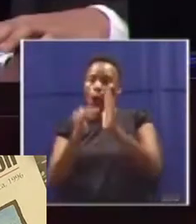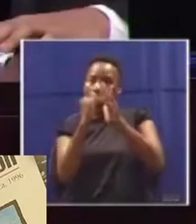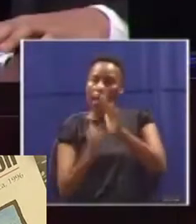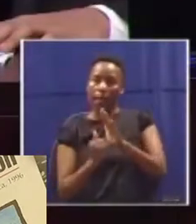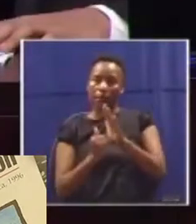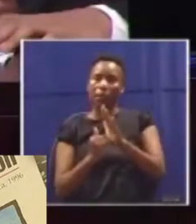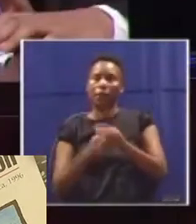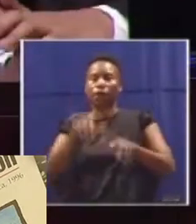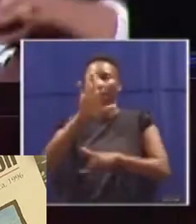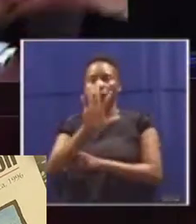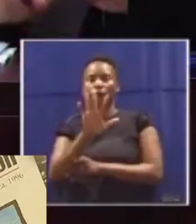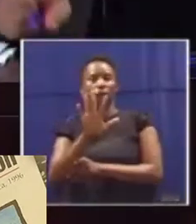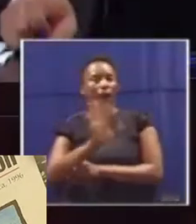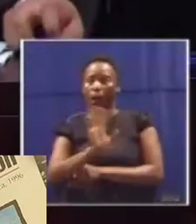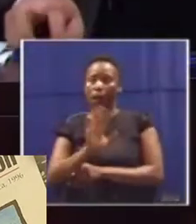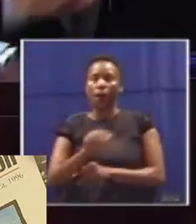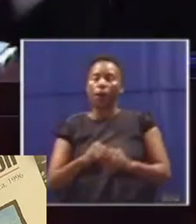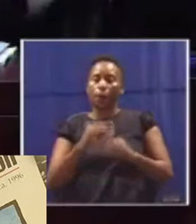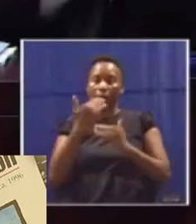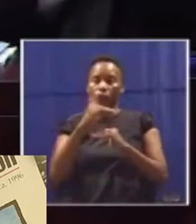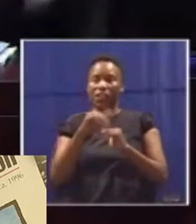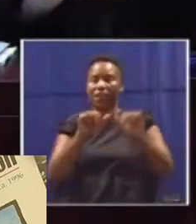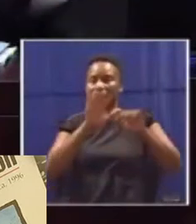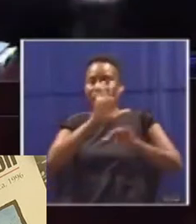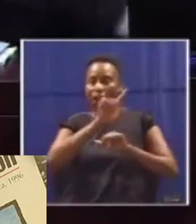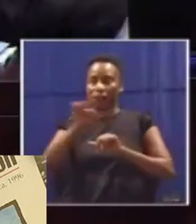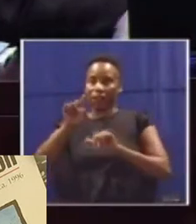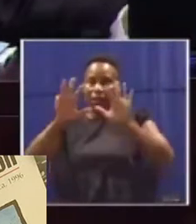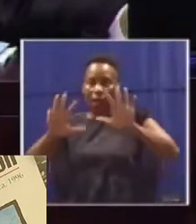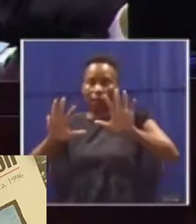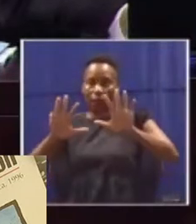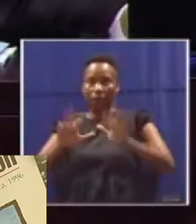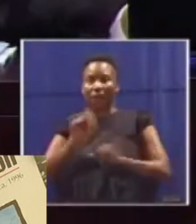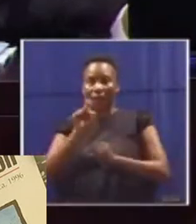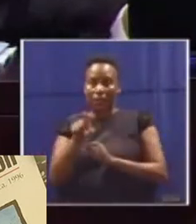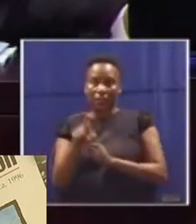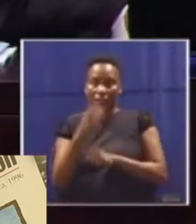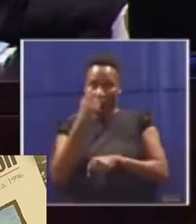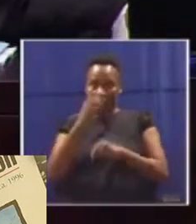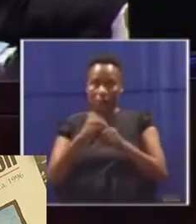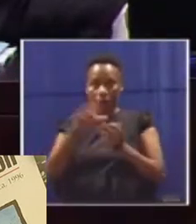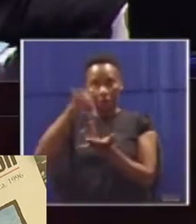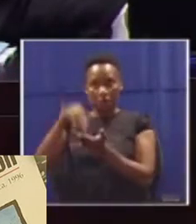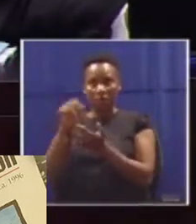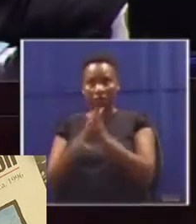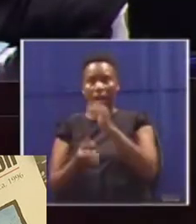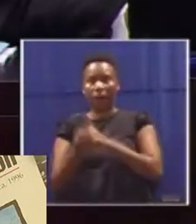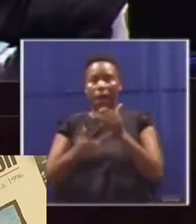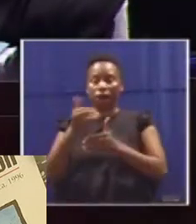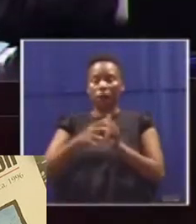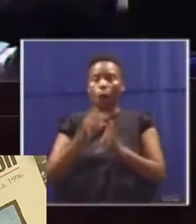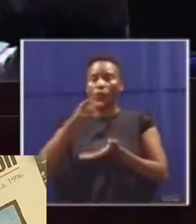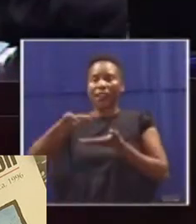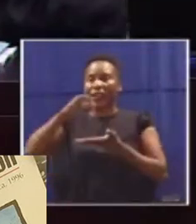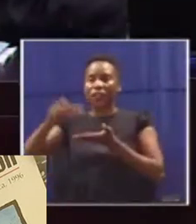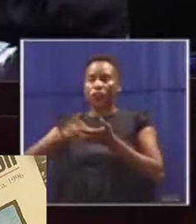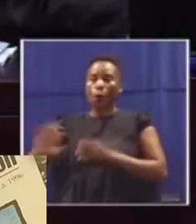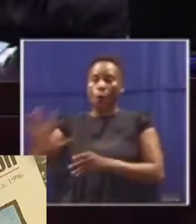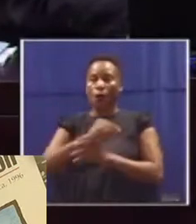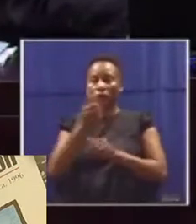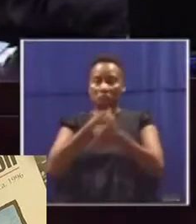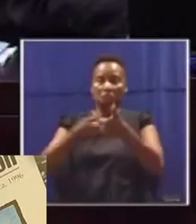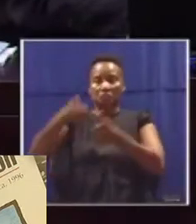not less than 5 members. And it selects needs to occur after consultation with every member of the Executive